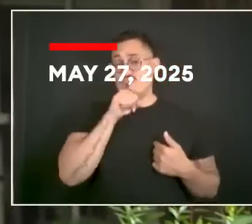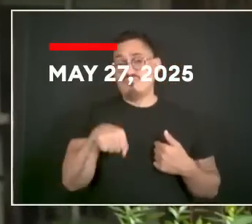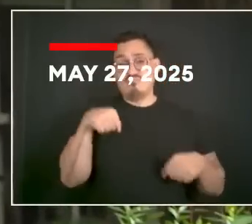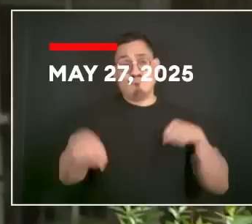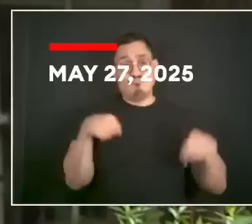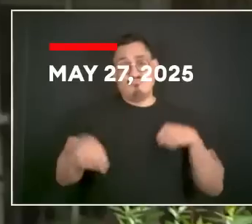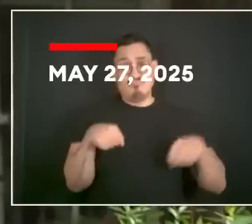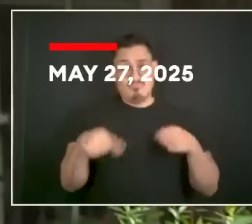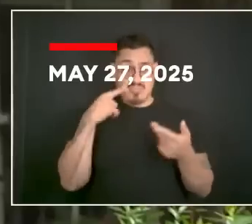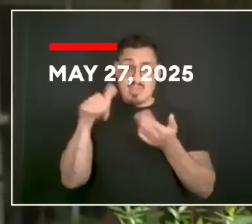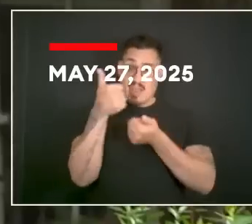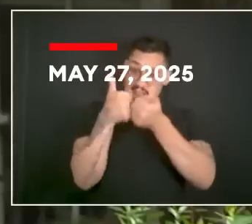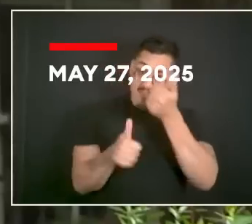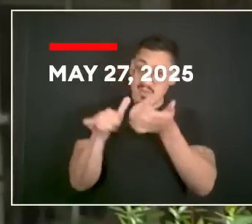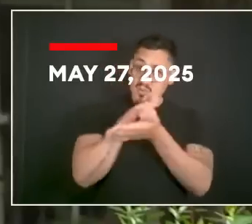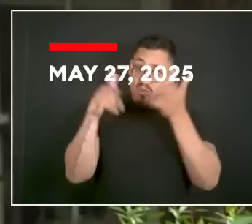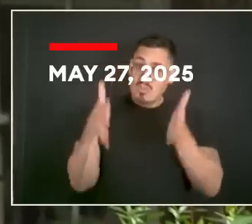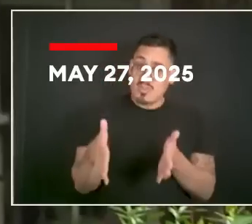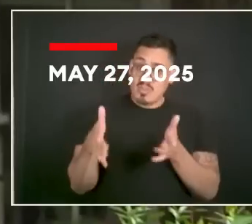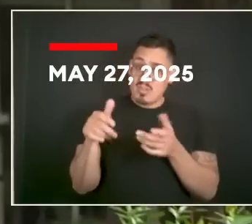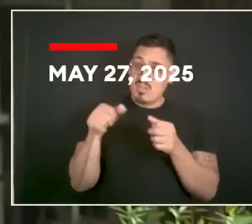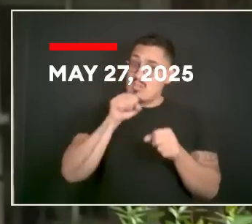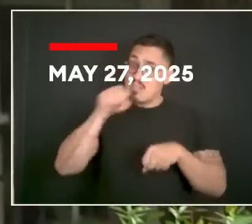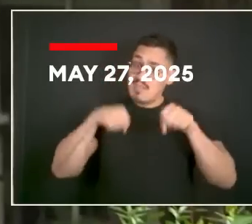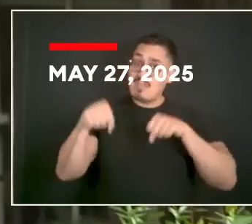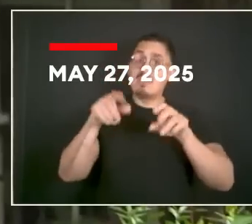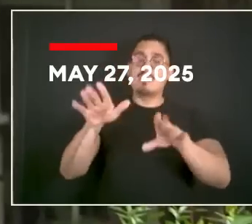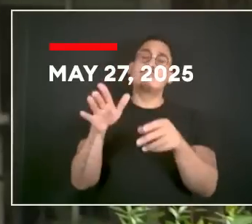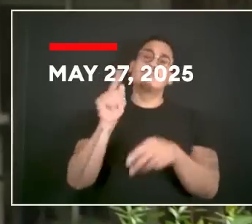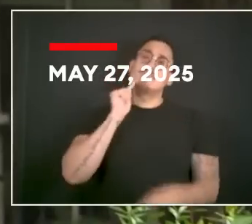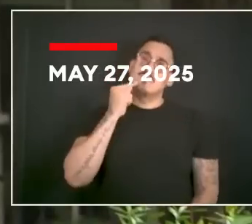them? You come on. You covered this for a long time.